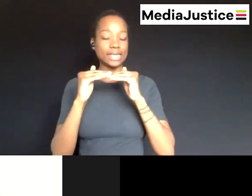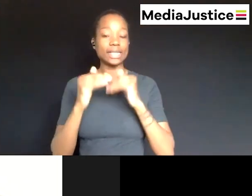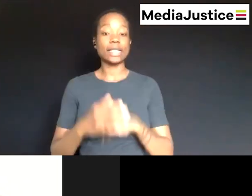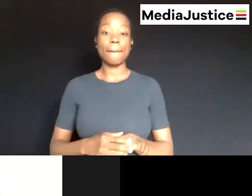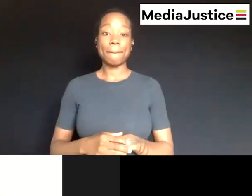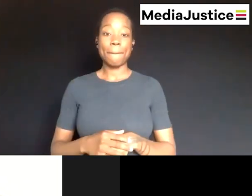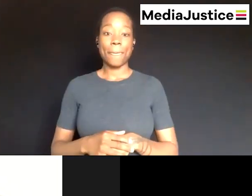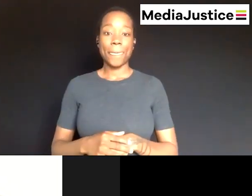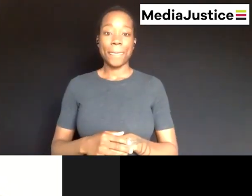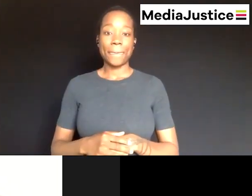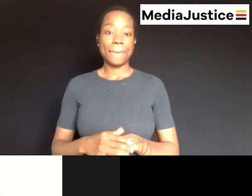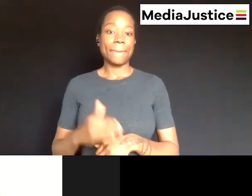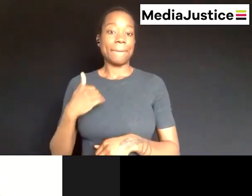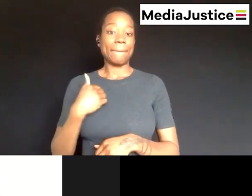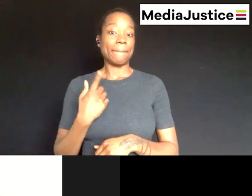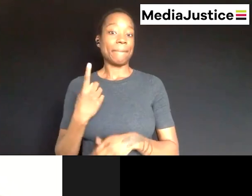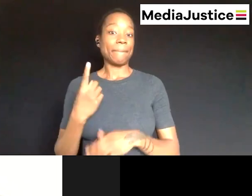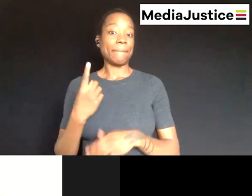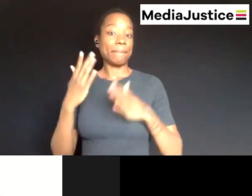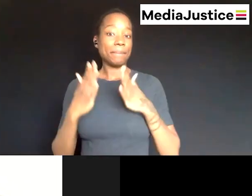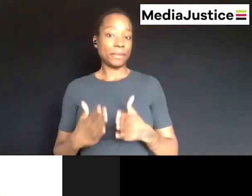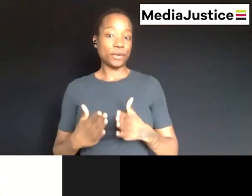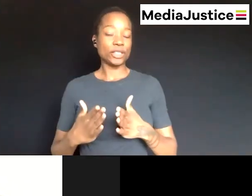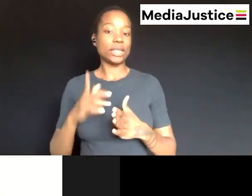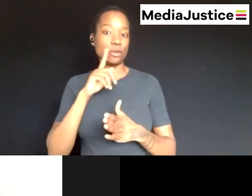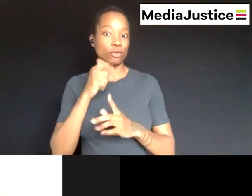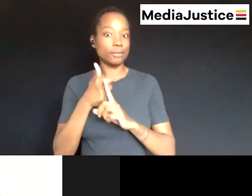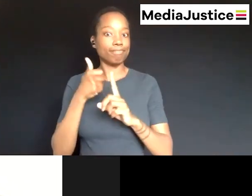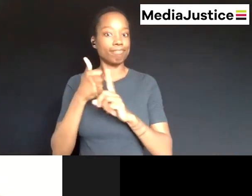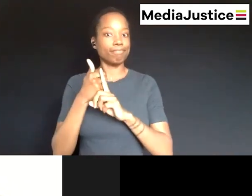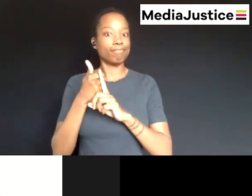a giant in the community radio sphere,